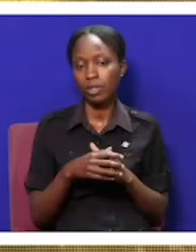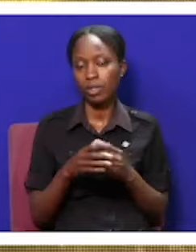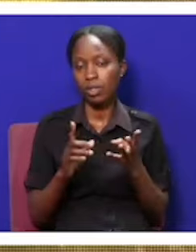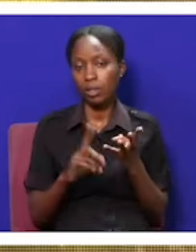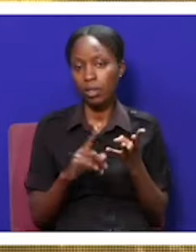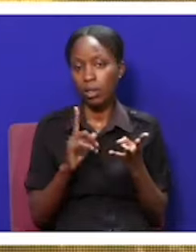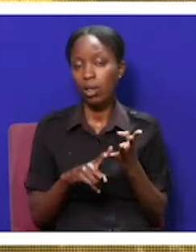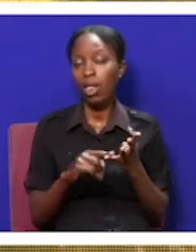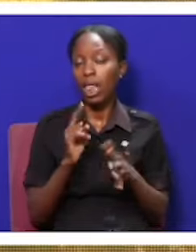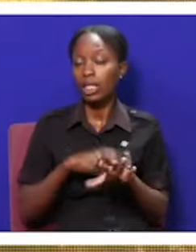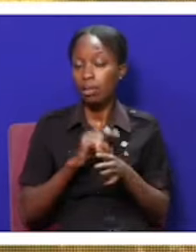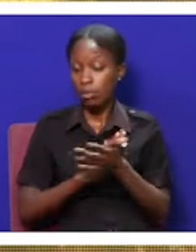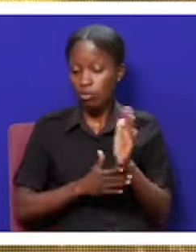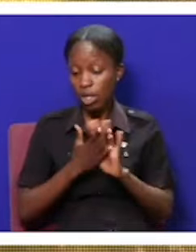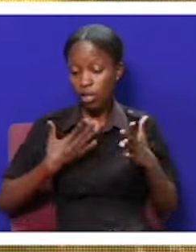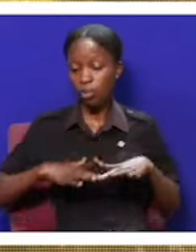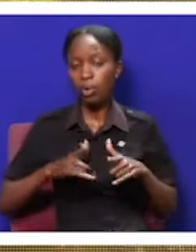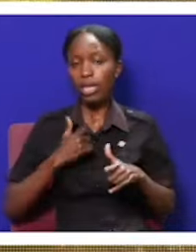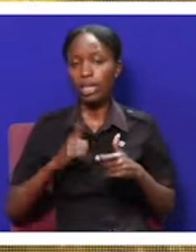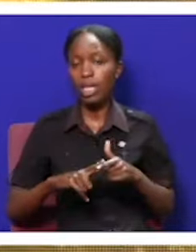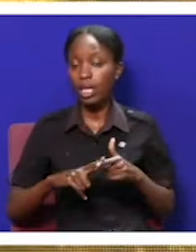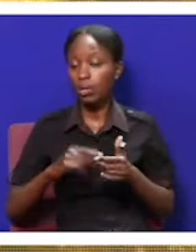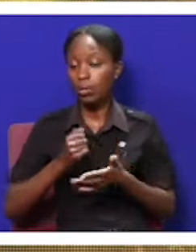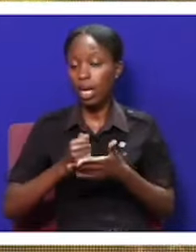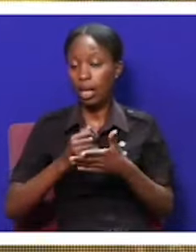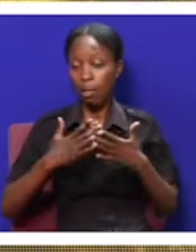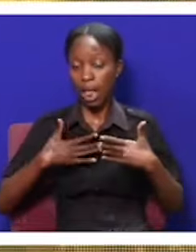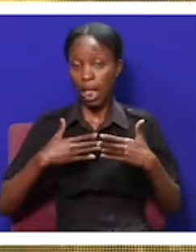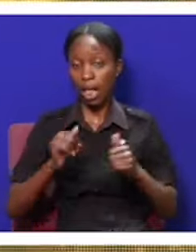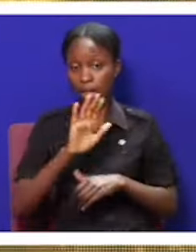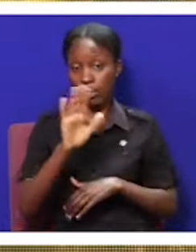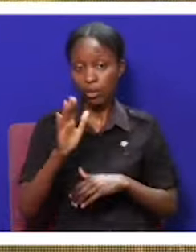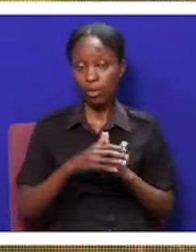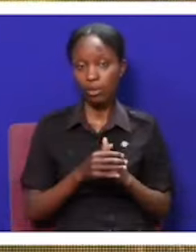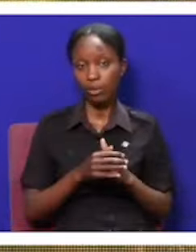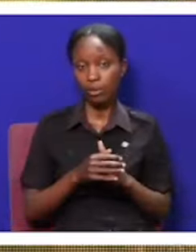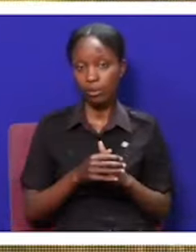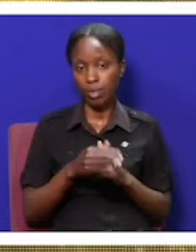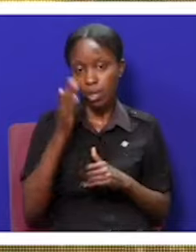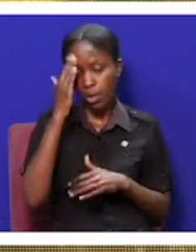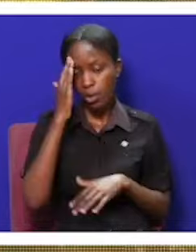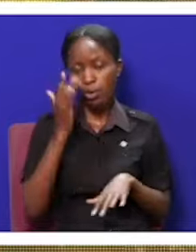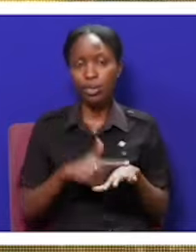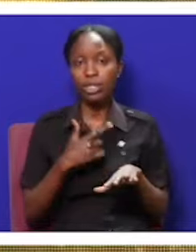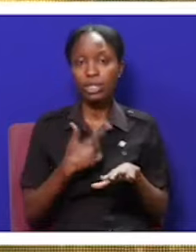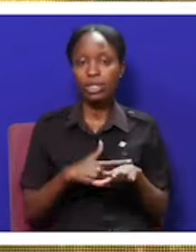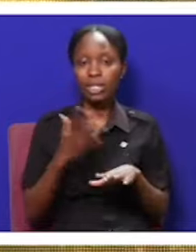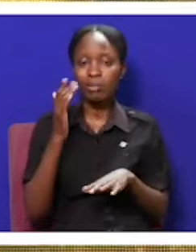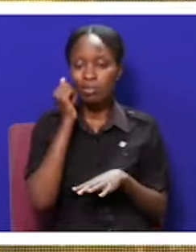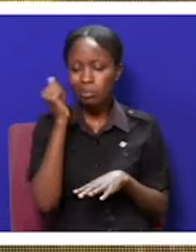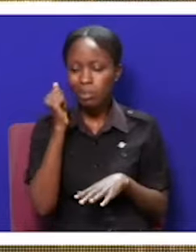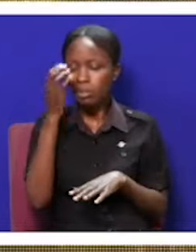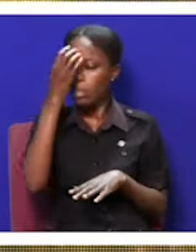health. Did you know that your blood pressure goes up when you're ever bitter? You're ever